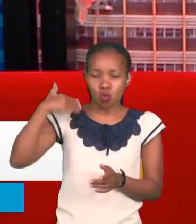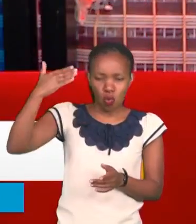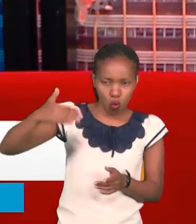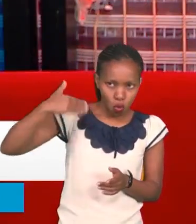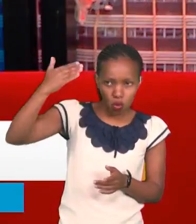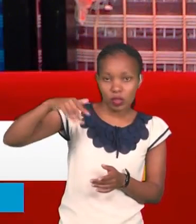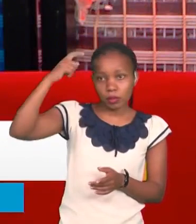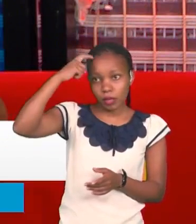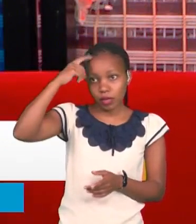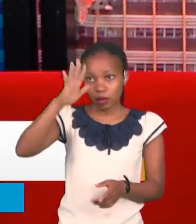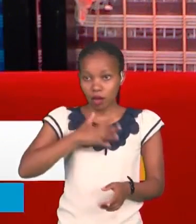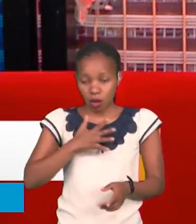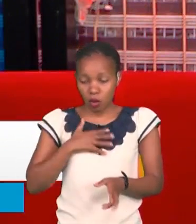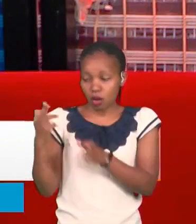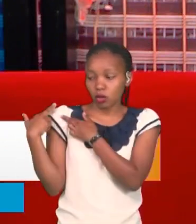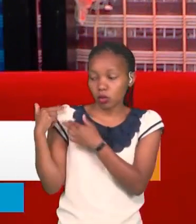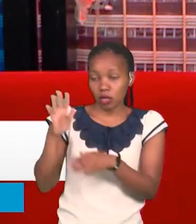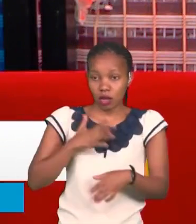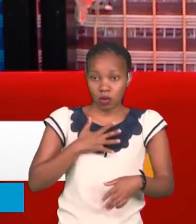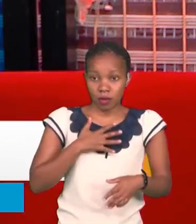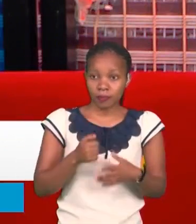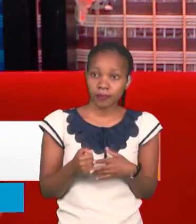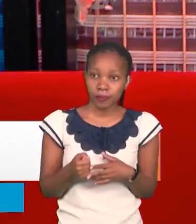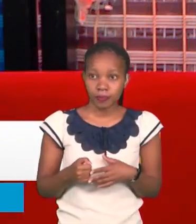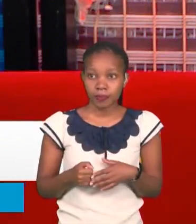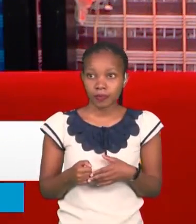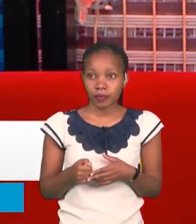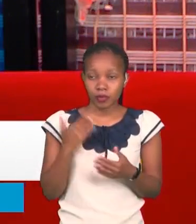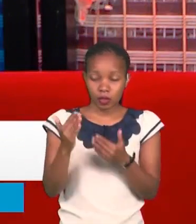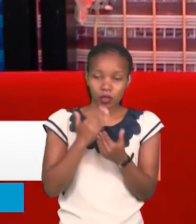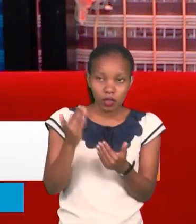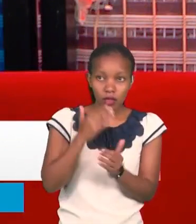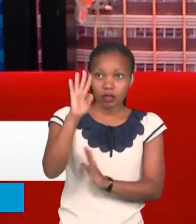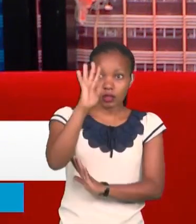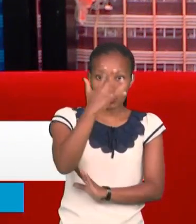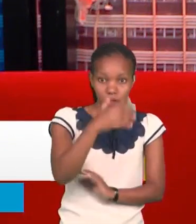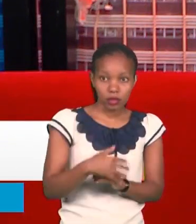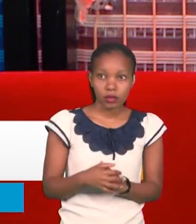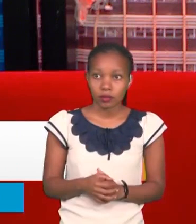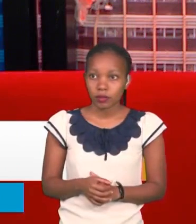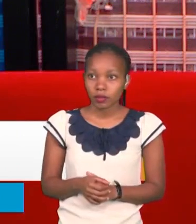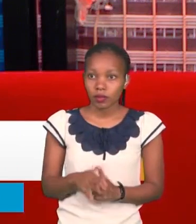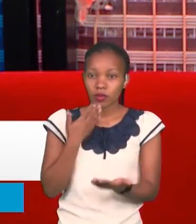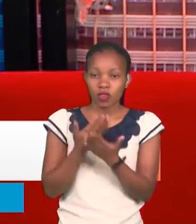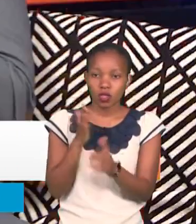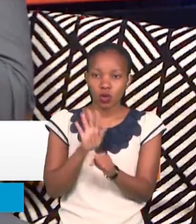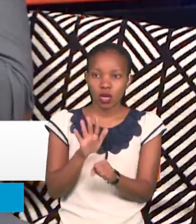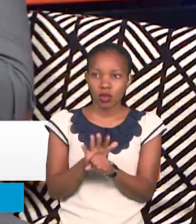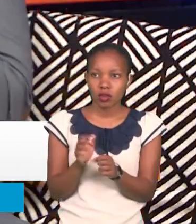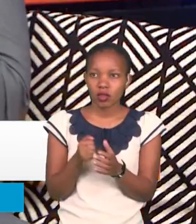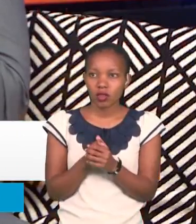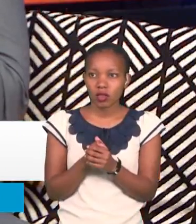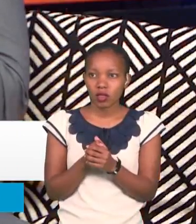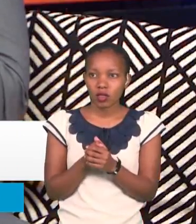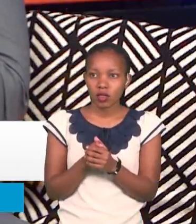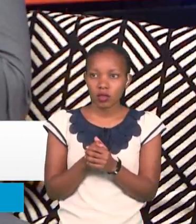in our mind that it is our responsibility yeah. to take charge yeah. and yes. Thank you, Charles. So just briefly as we wind